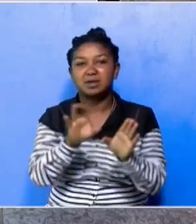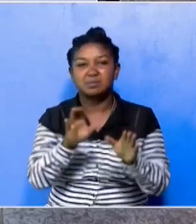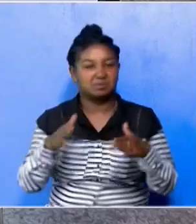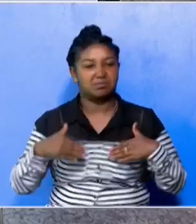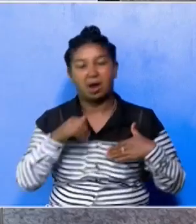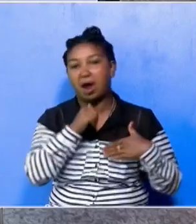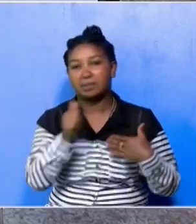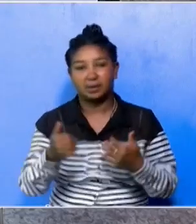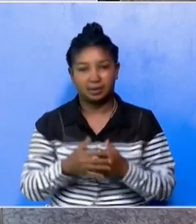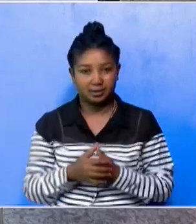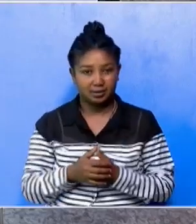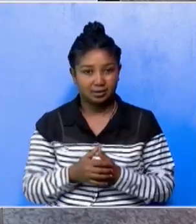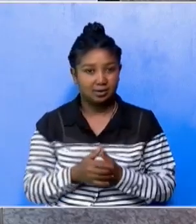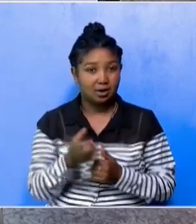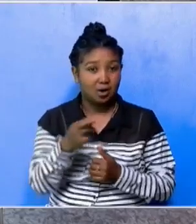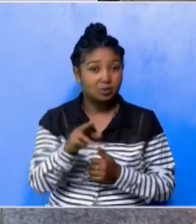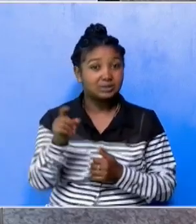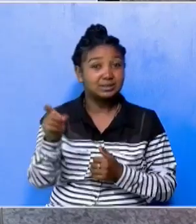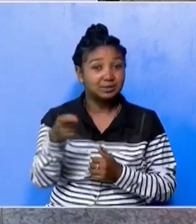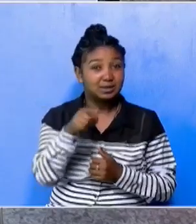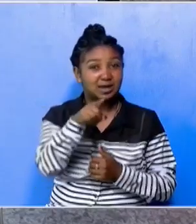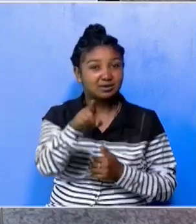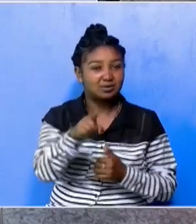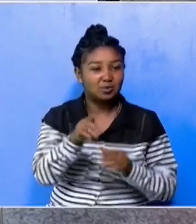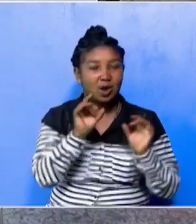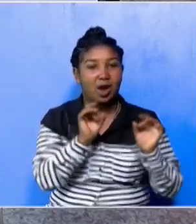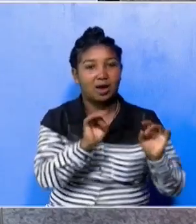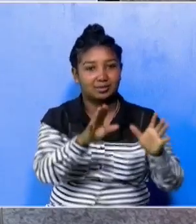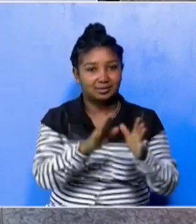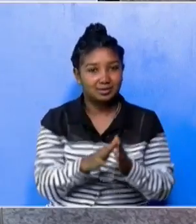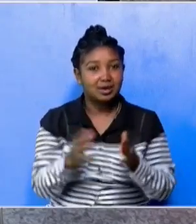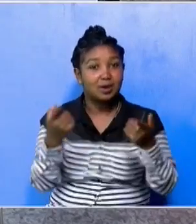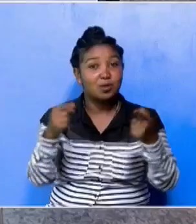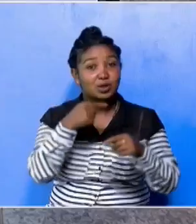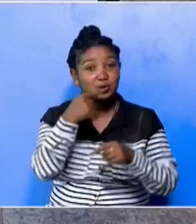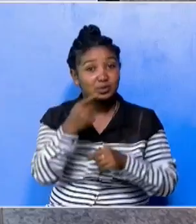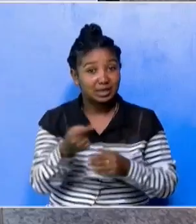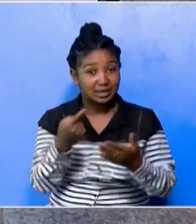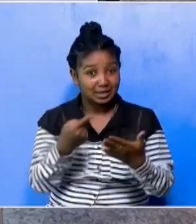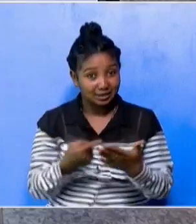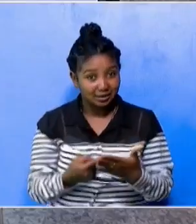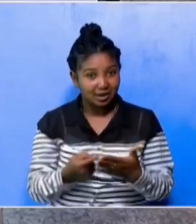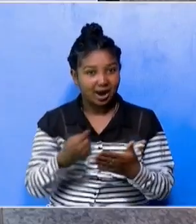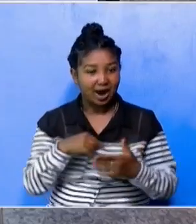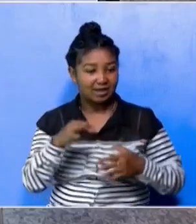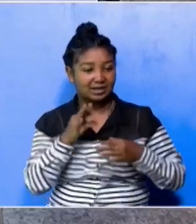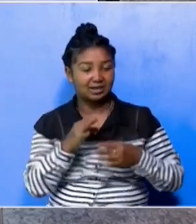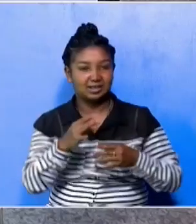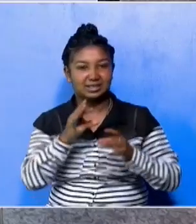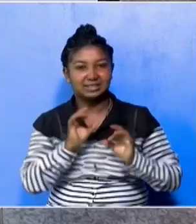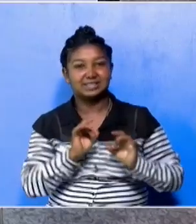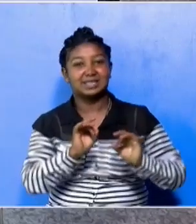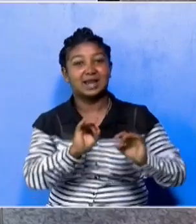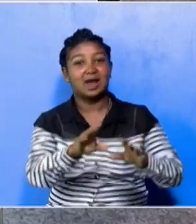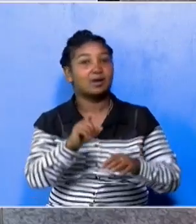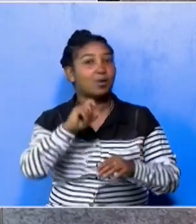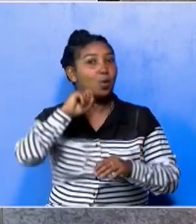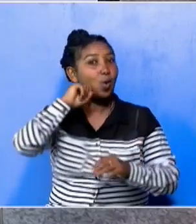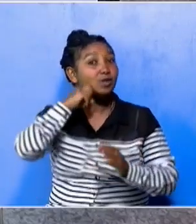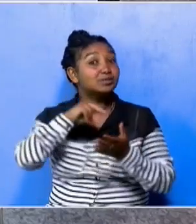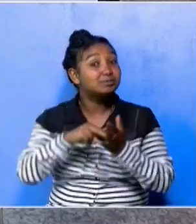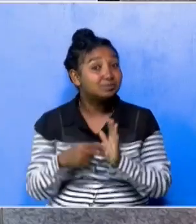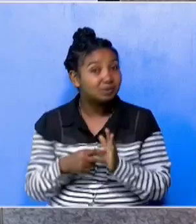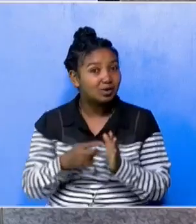happy, or something that you hate. When you say here, I dislike orange, this